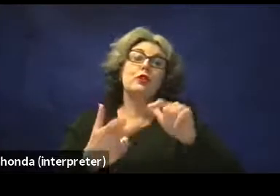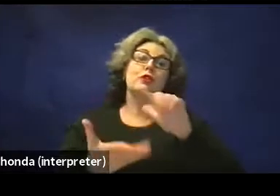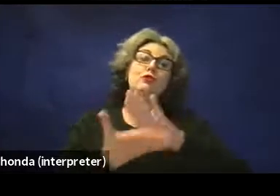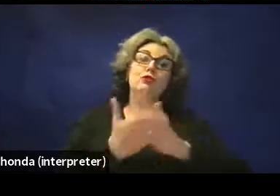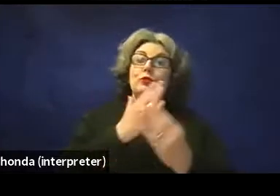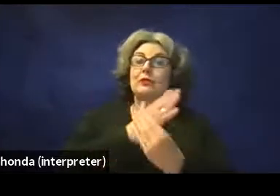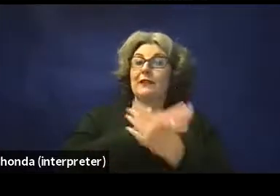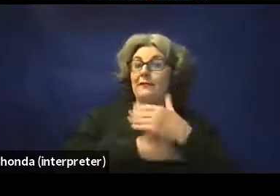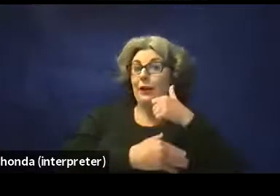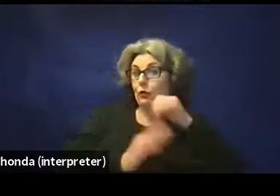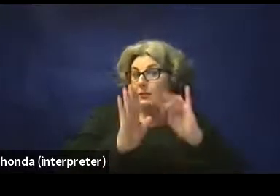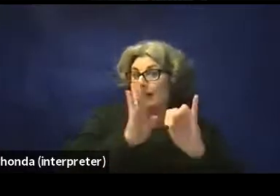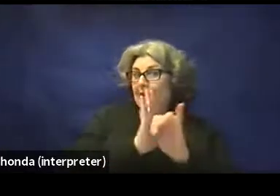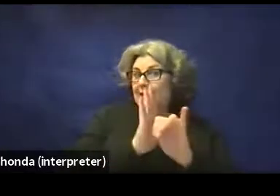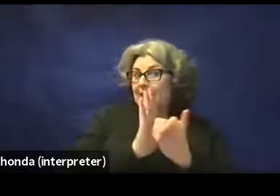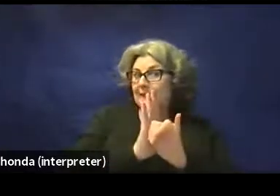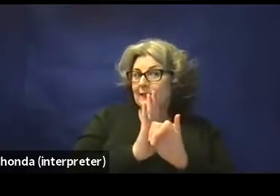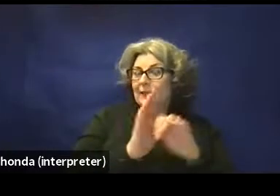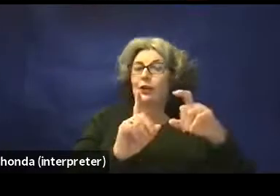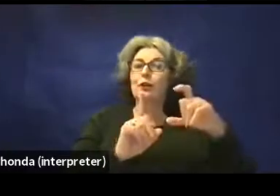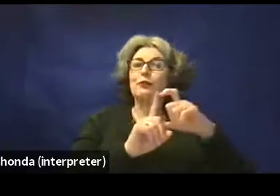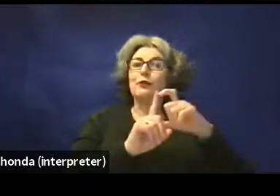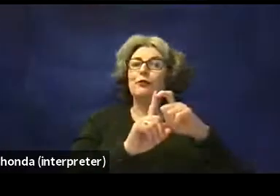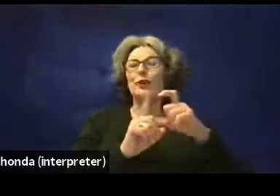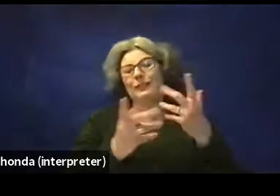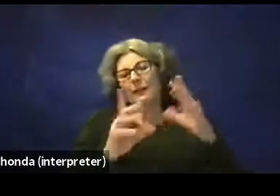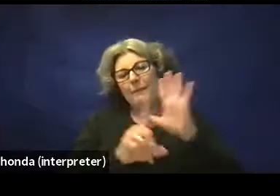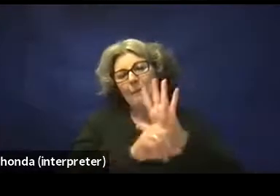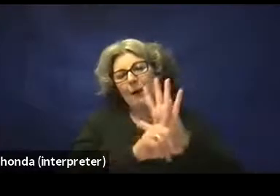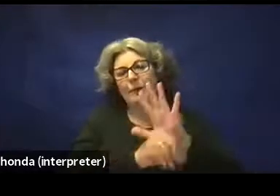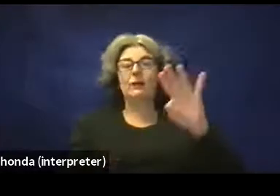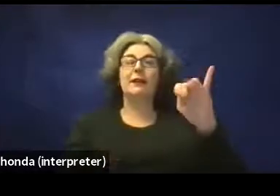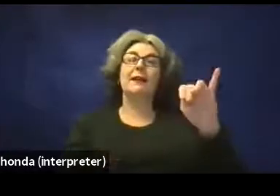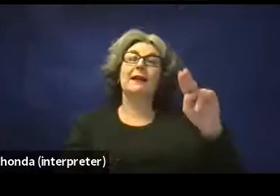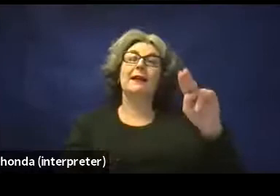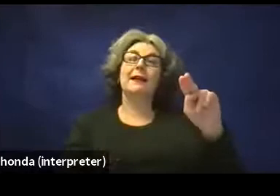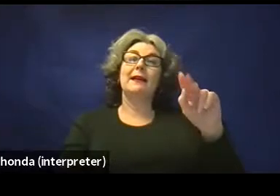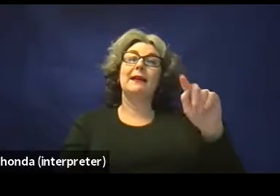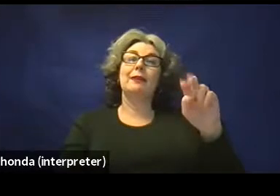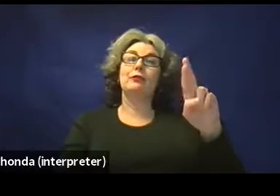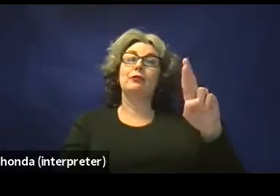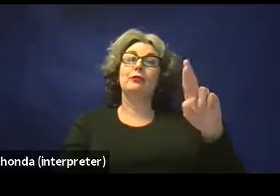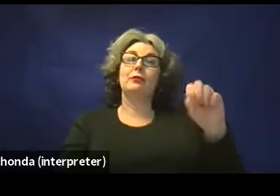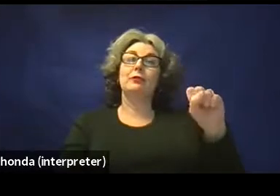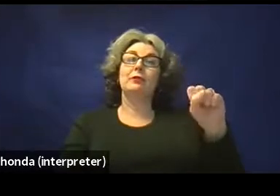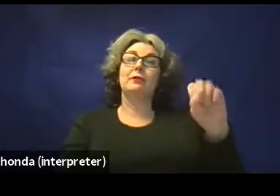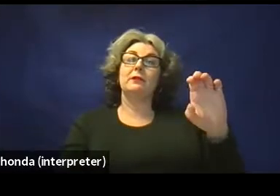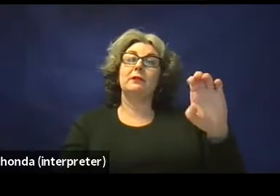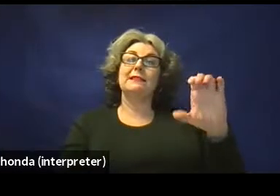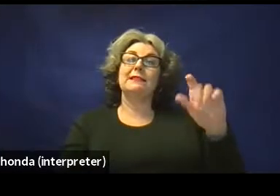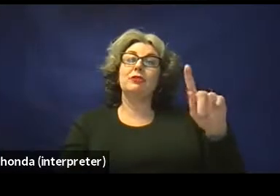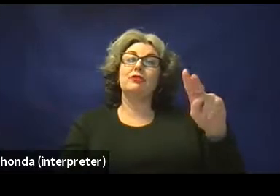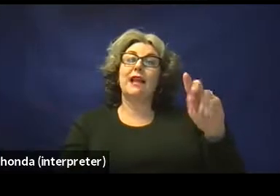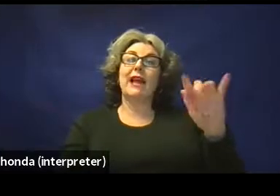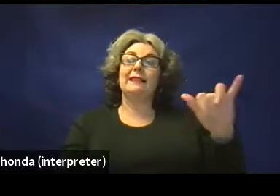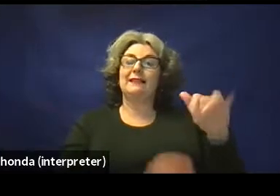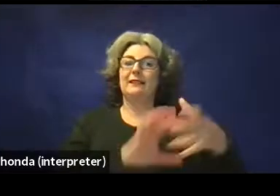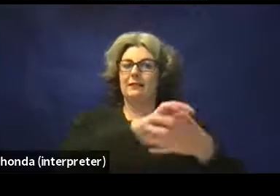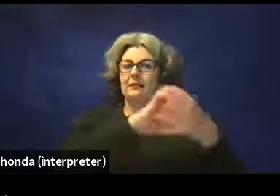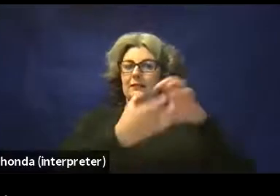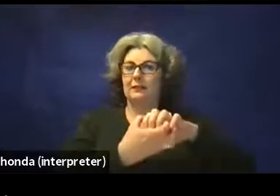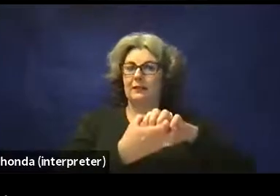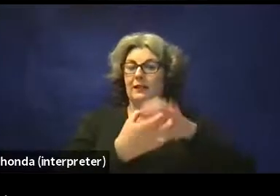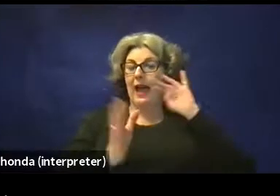identities. So the word intersectionality has become more mainstream recently as a way to analyze the way that